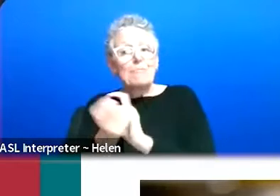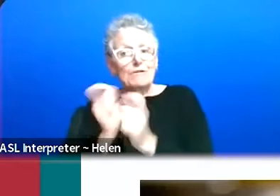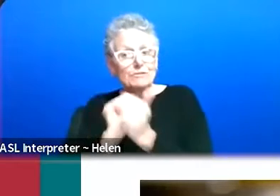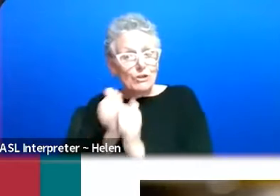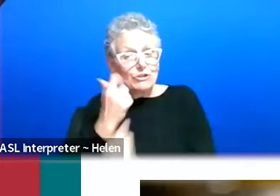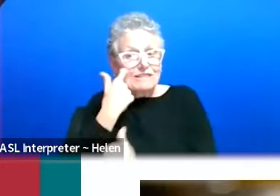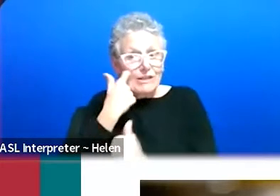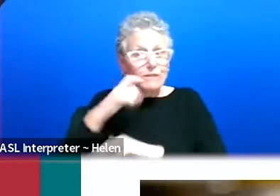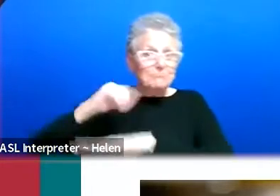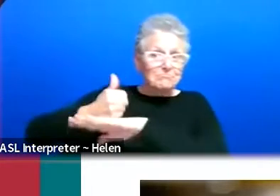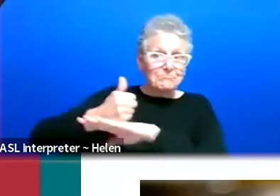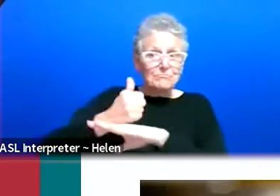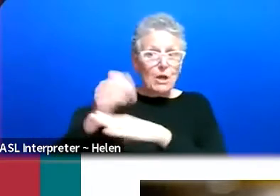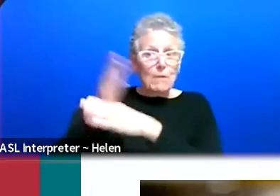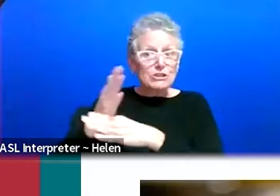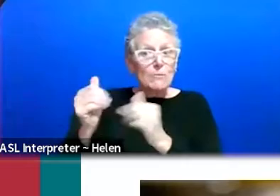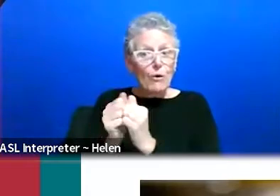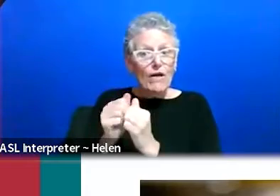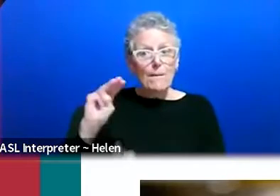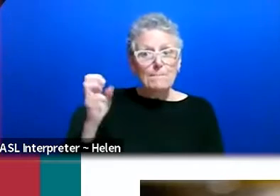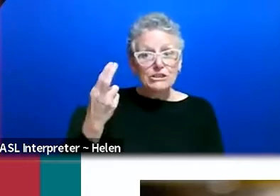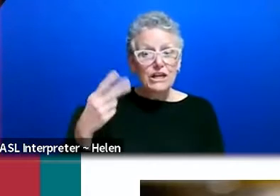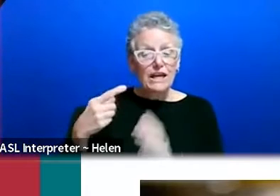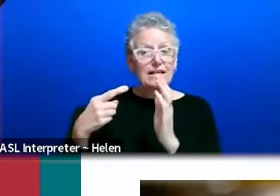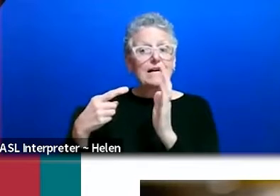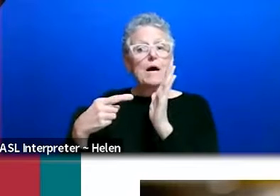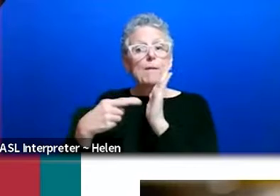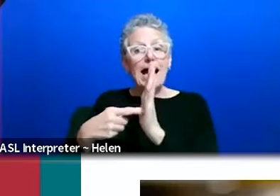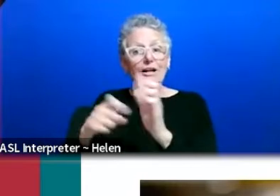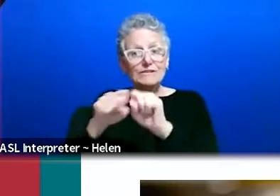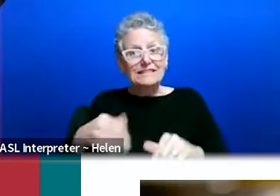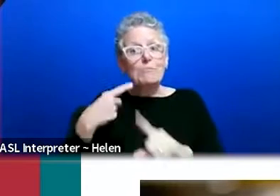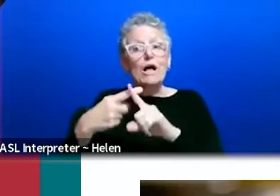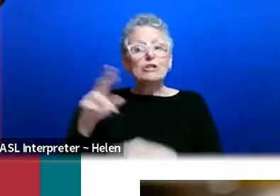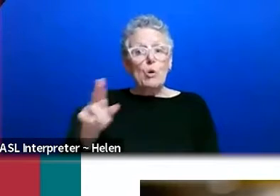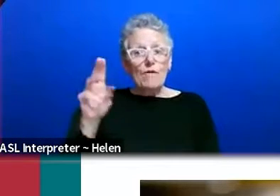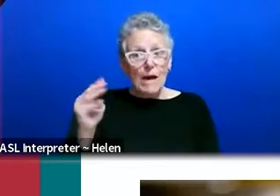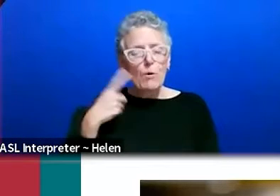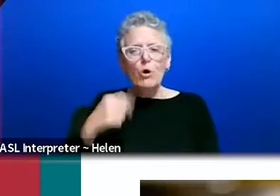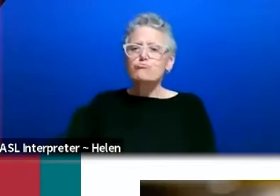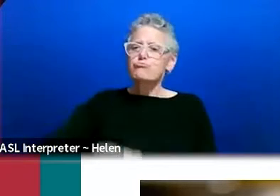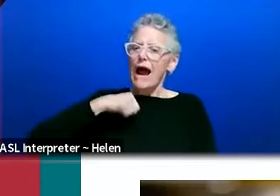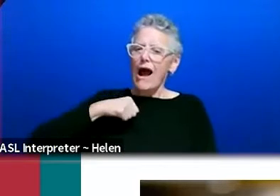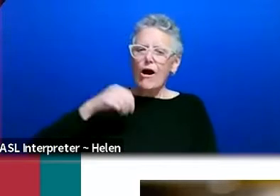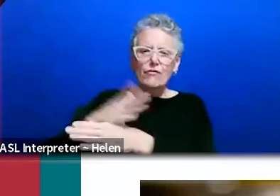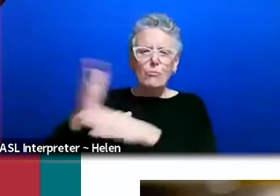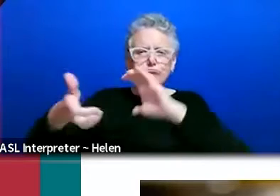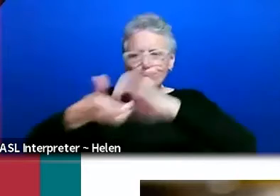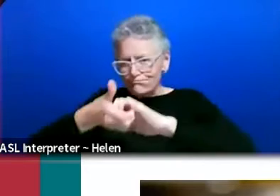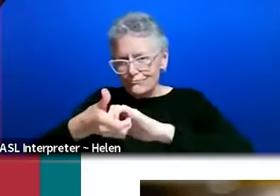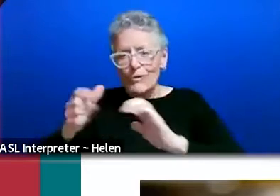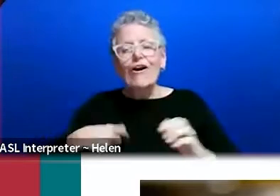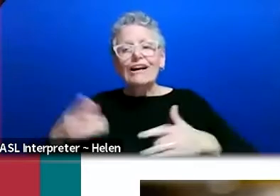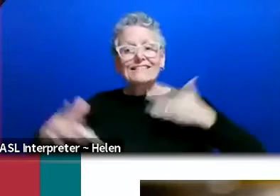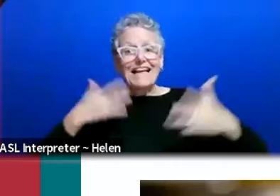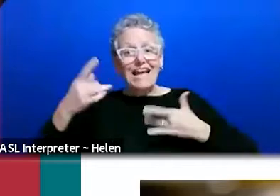a partnership with Michigan Model Systems and University of Michigan, and are so proud of that partnership and excited for what